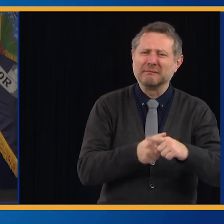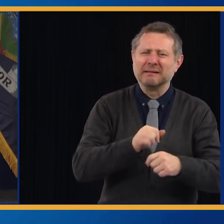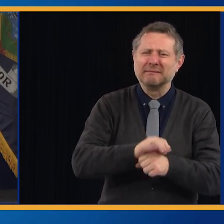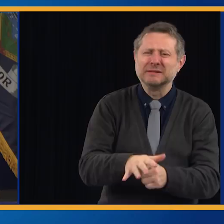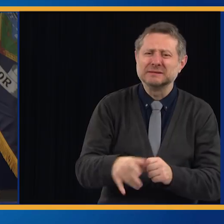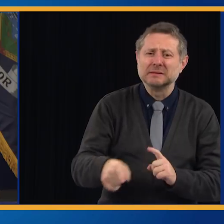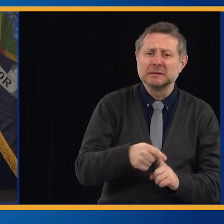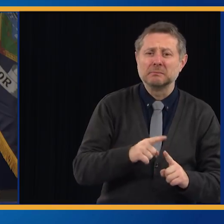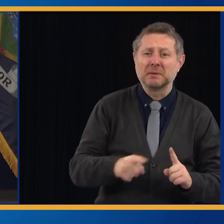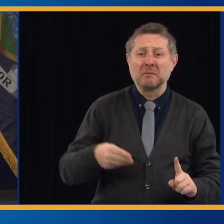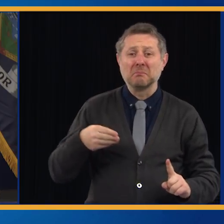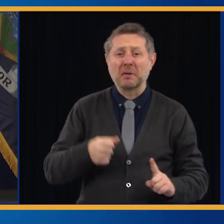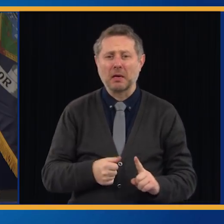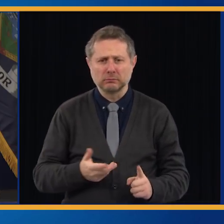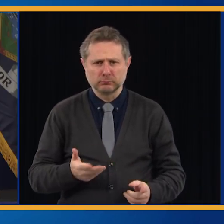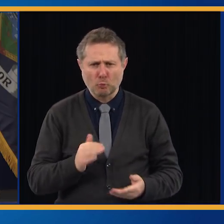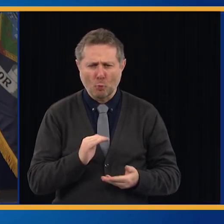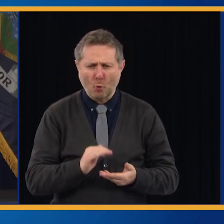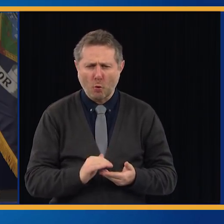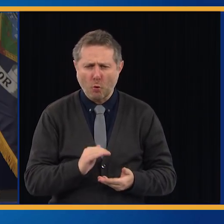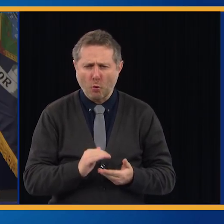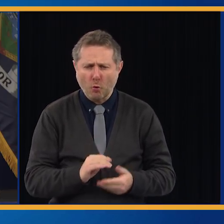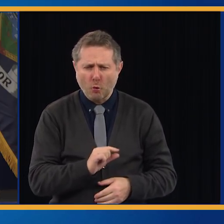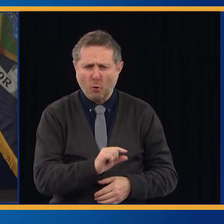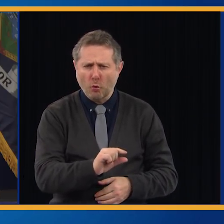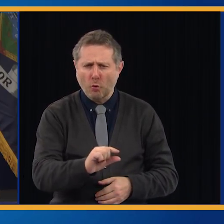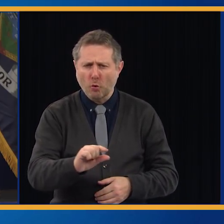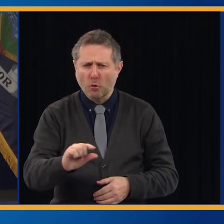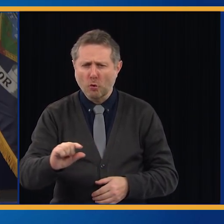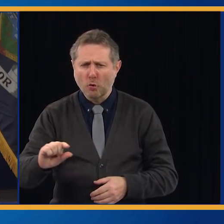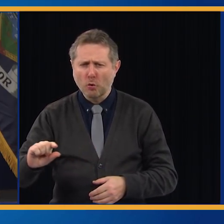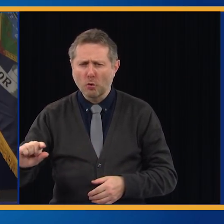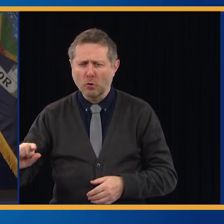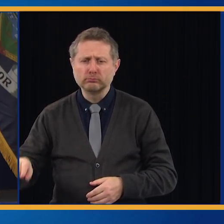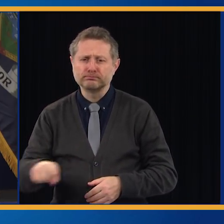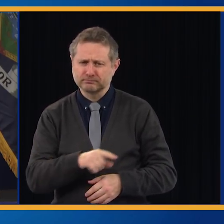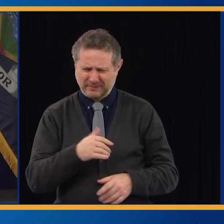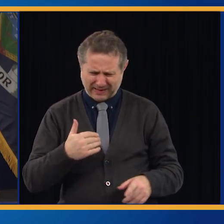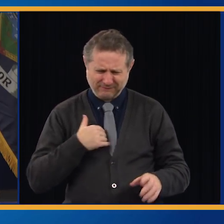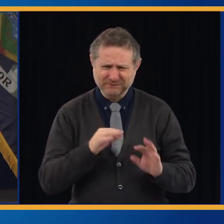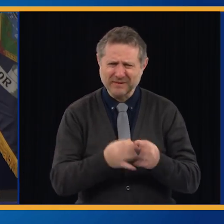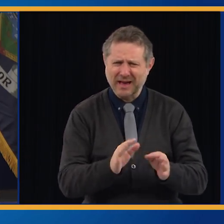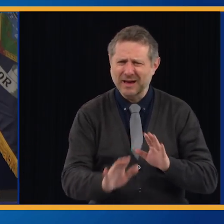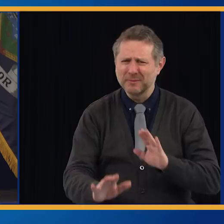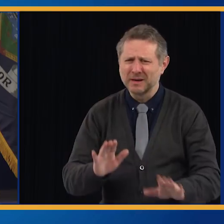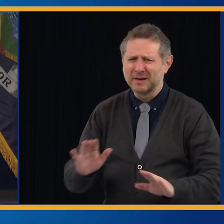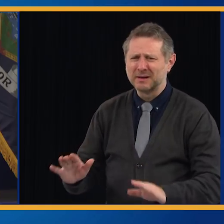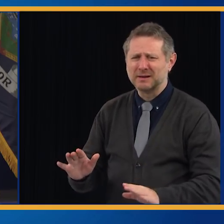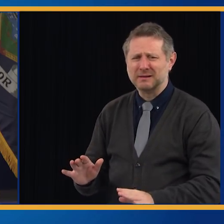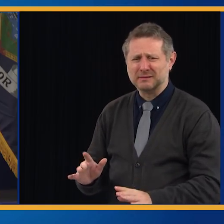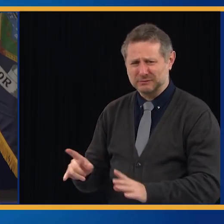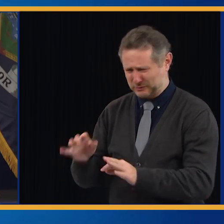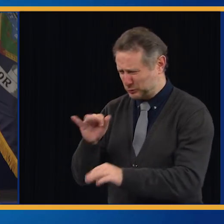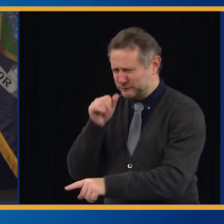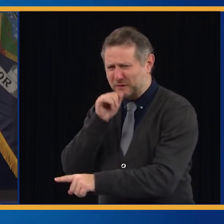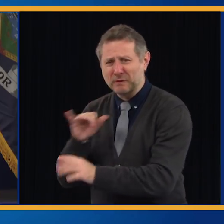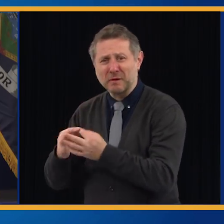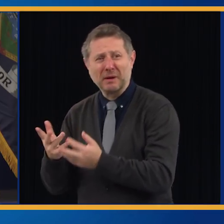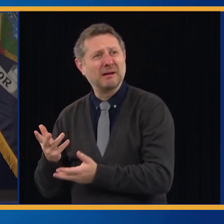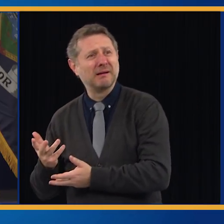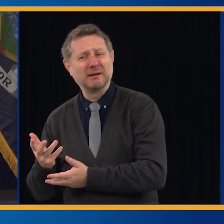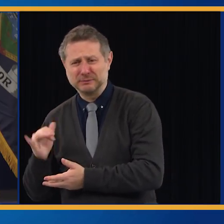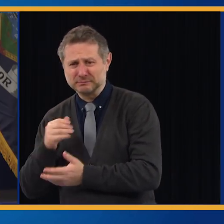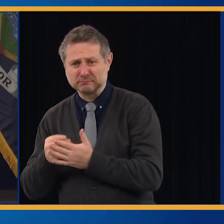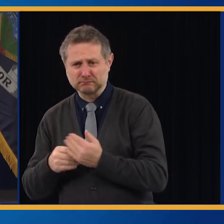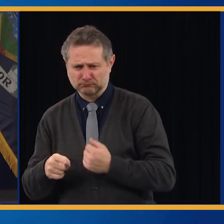minimal amount of money. They have families at home too that are suffering. But they're getting up every day and